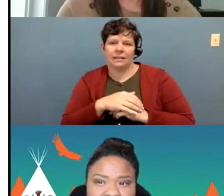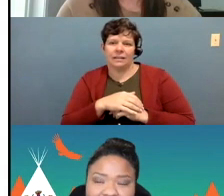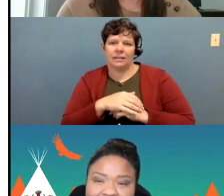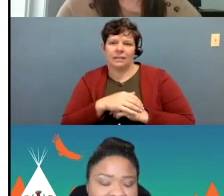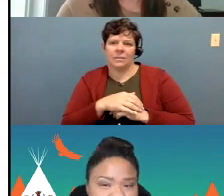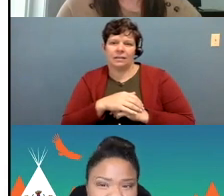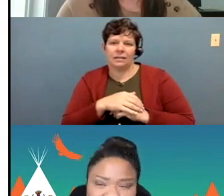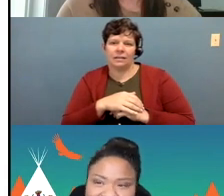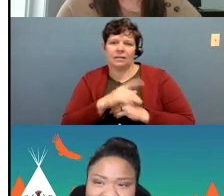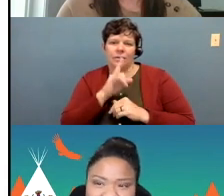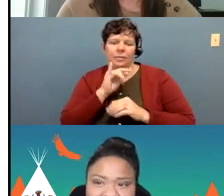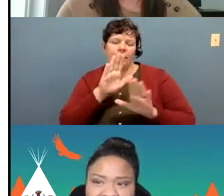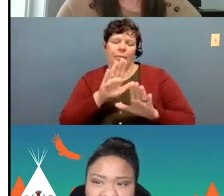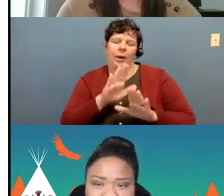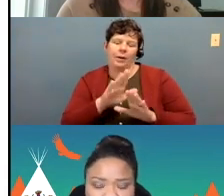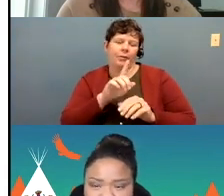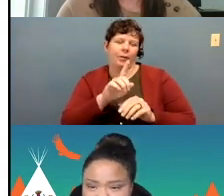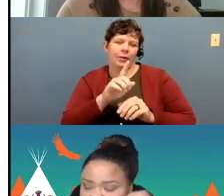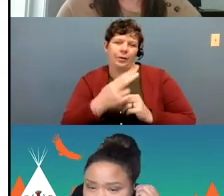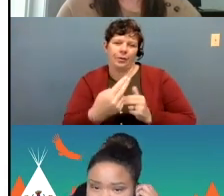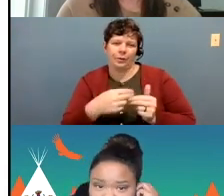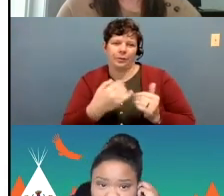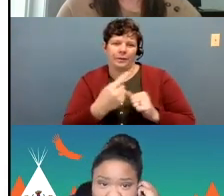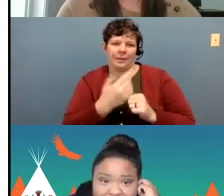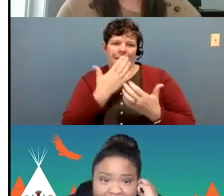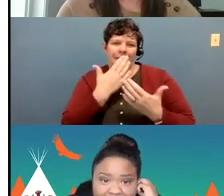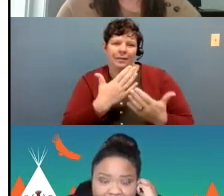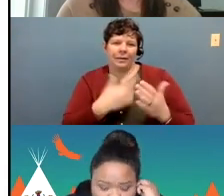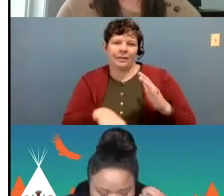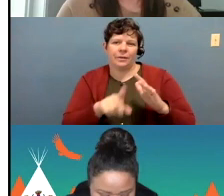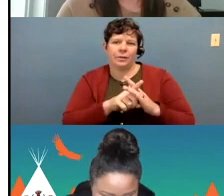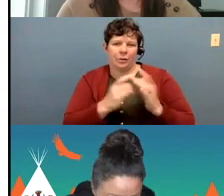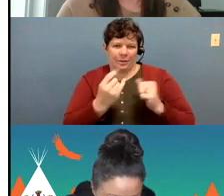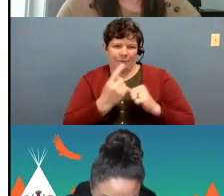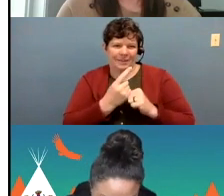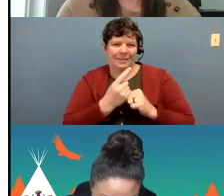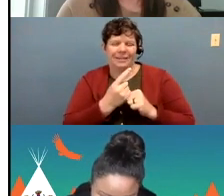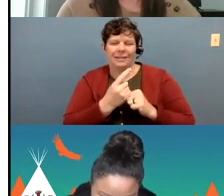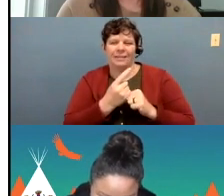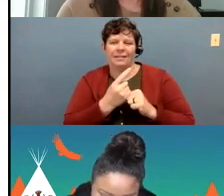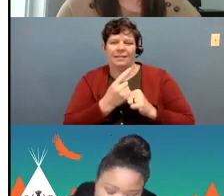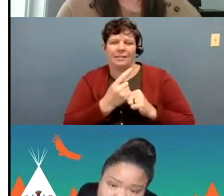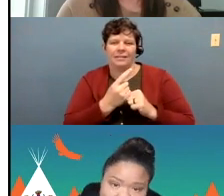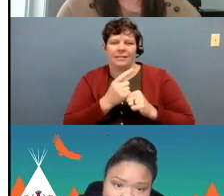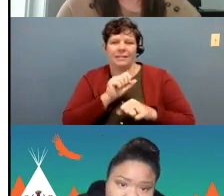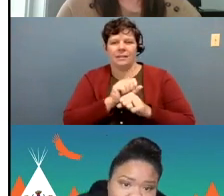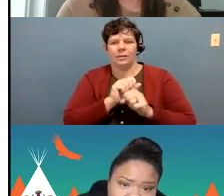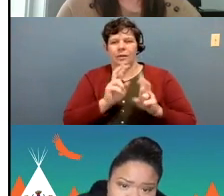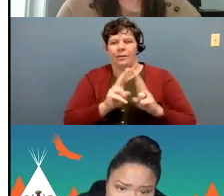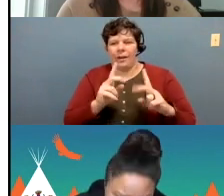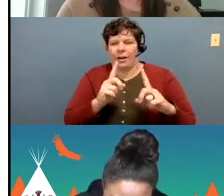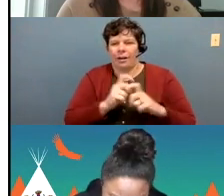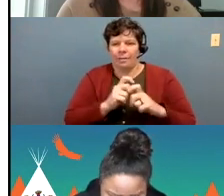It's really great to have you. Thanks again. I have a lot of deep gratitude that you showed up for us today. This work is so complicated and